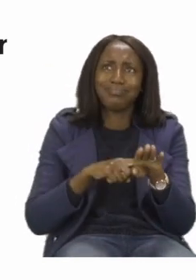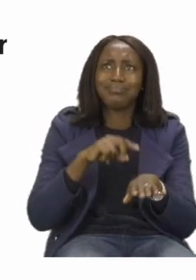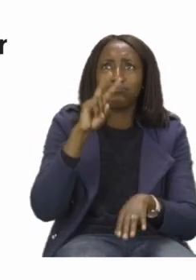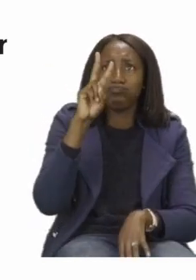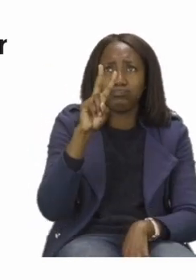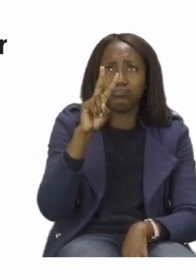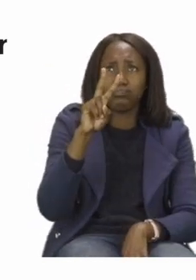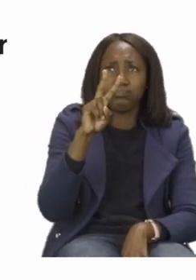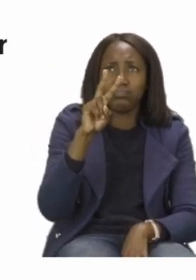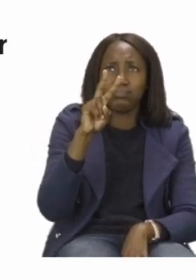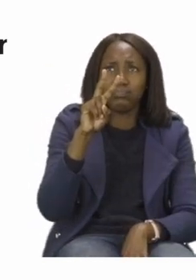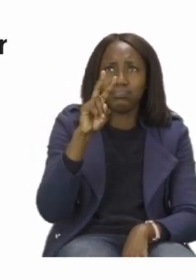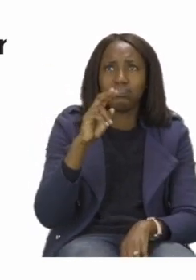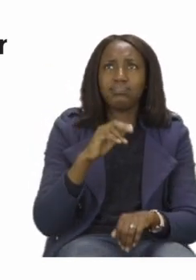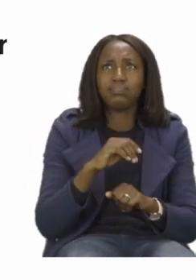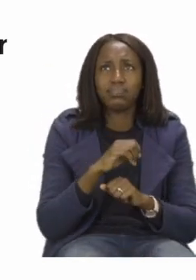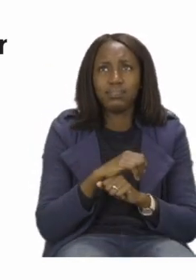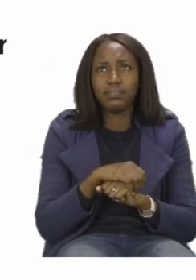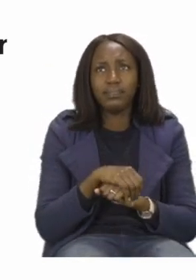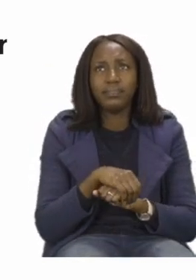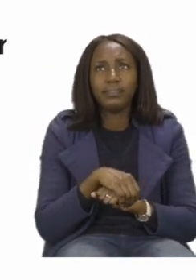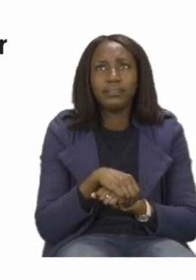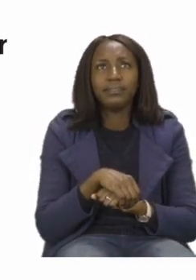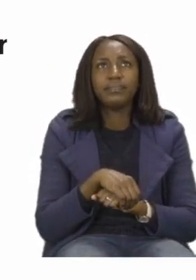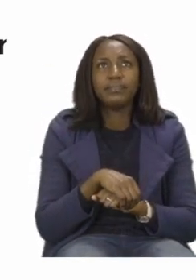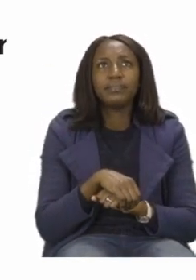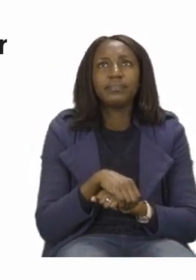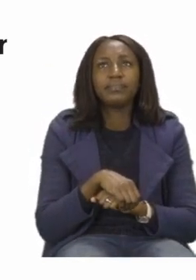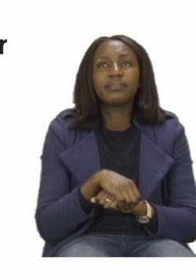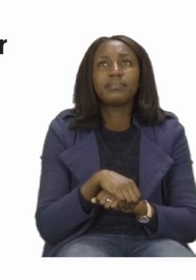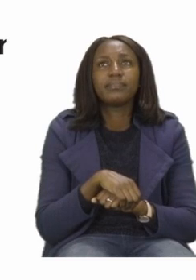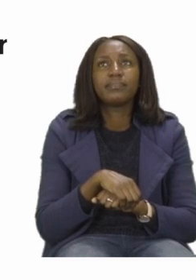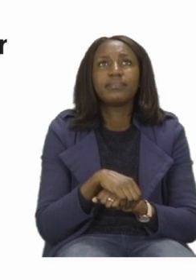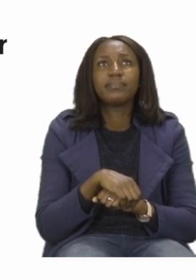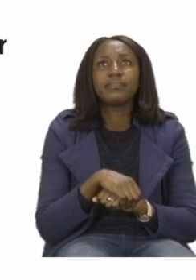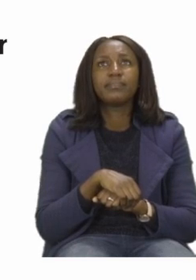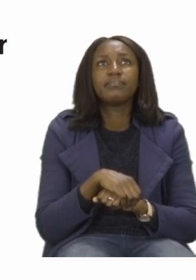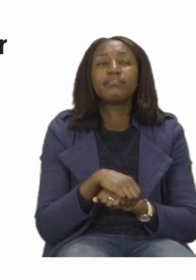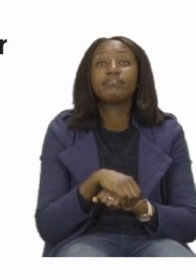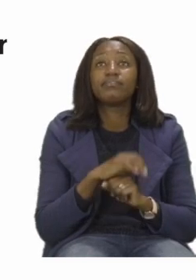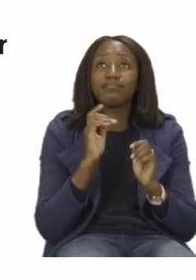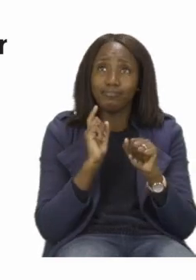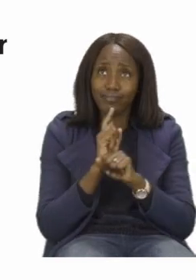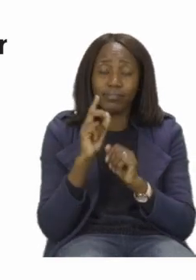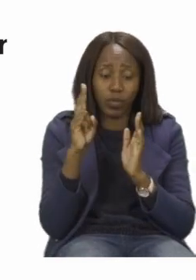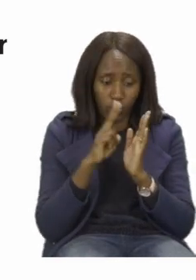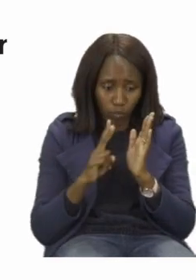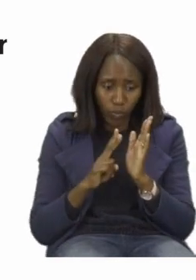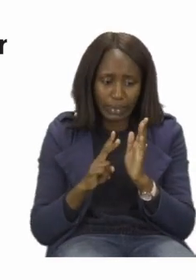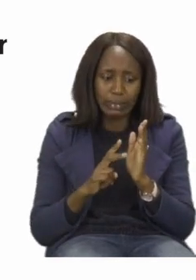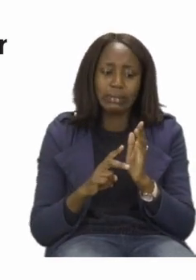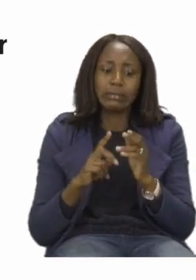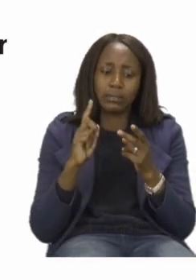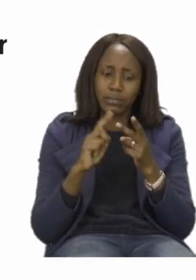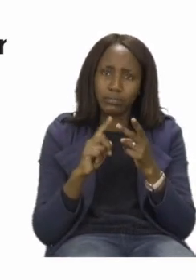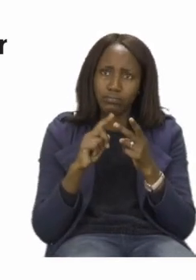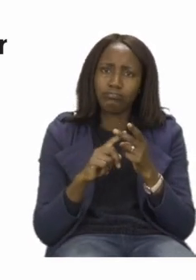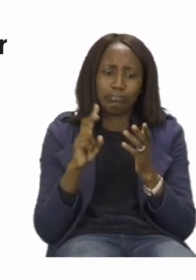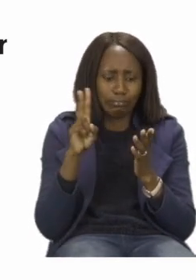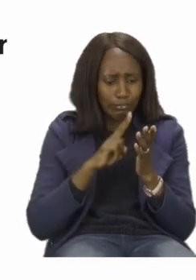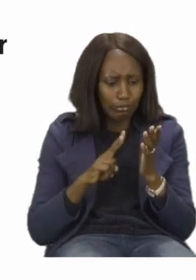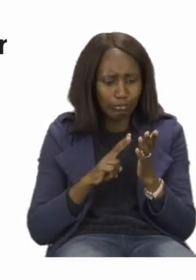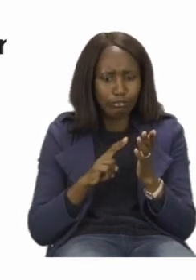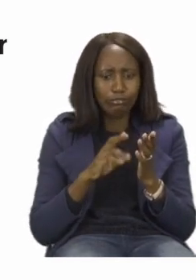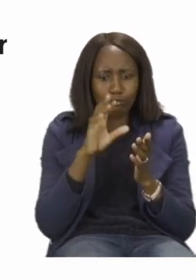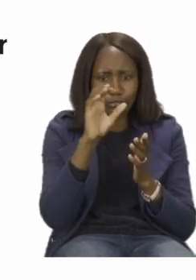try and answer it. The first time is to make sure that you understand the problem, and then the second time is to try and pick out your